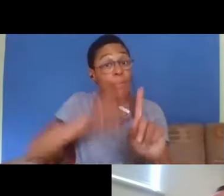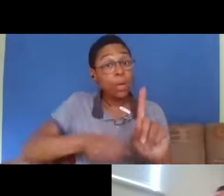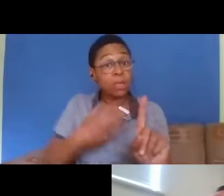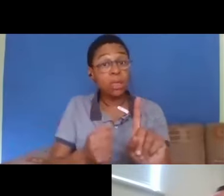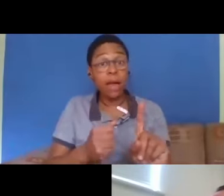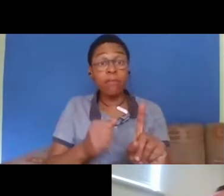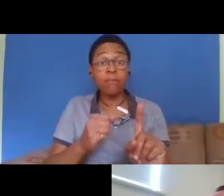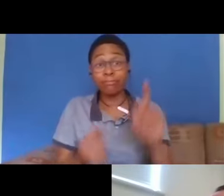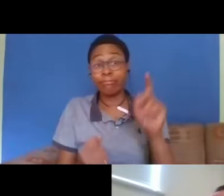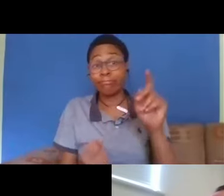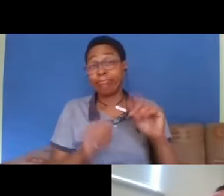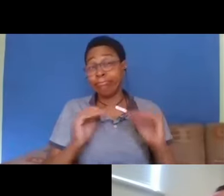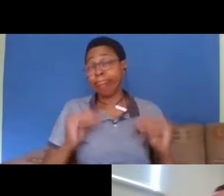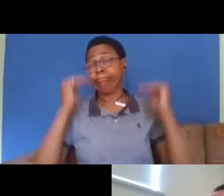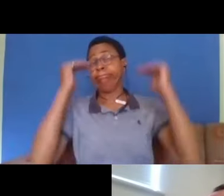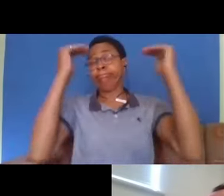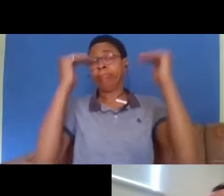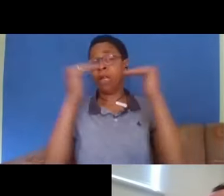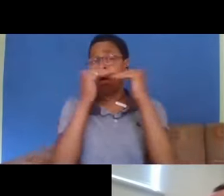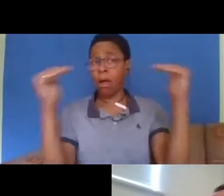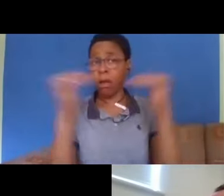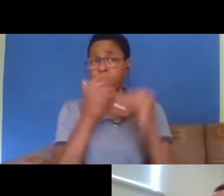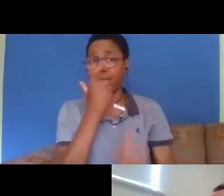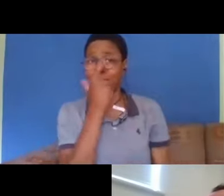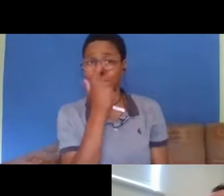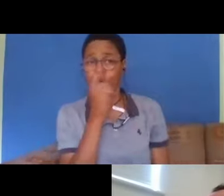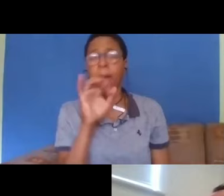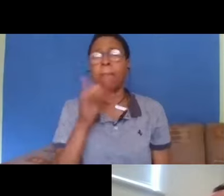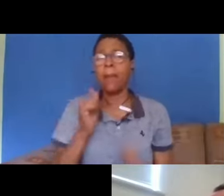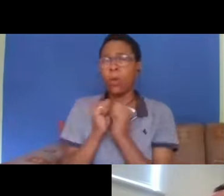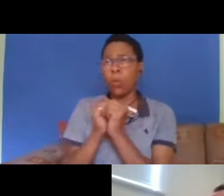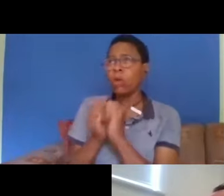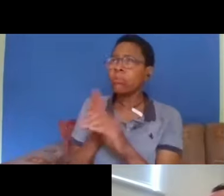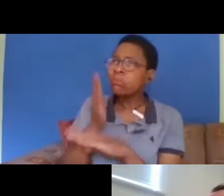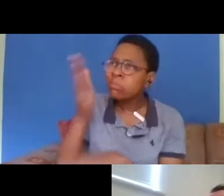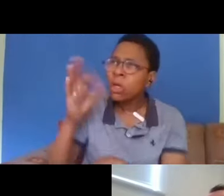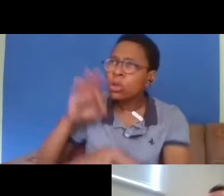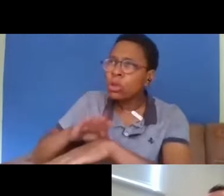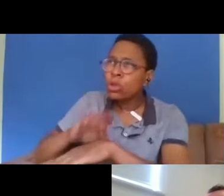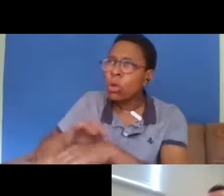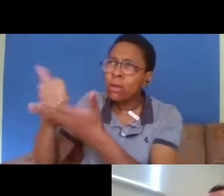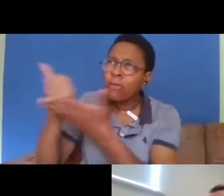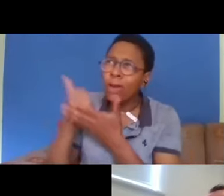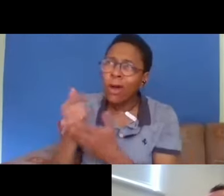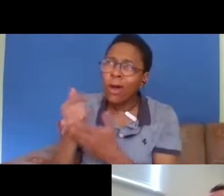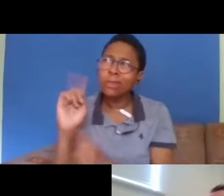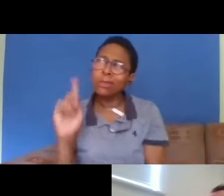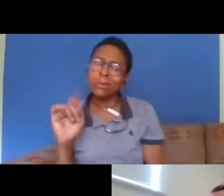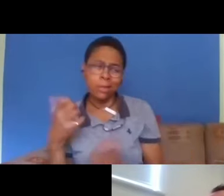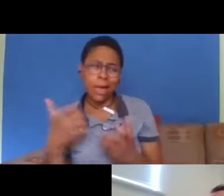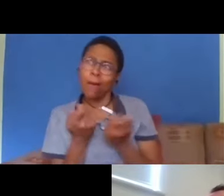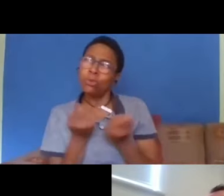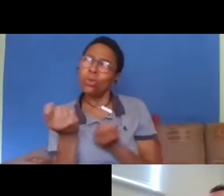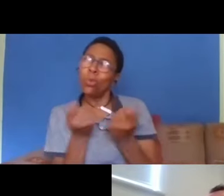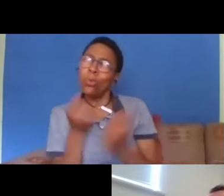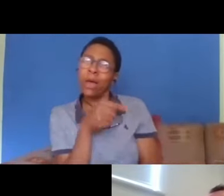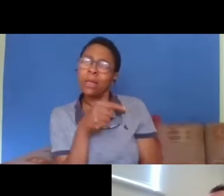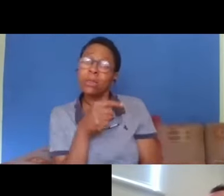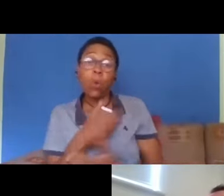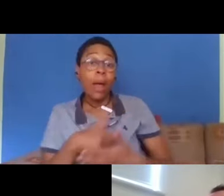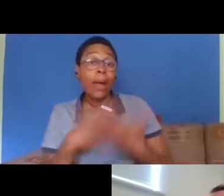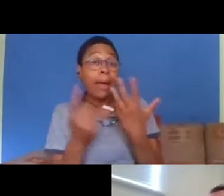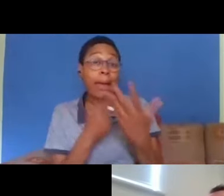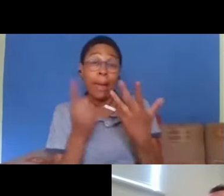issue and you may want to seek further medical advice about that. And any other chronic respiratory illness, obviously in the